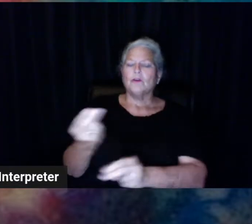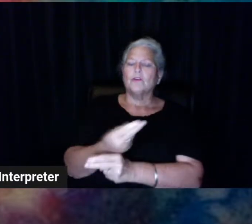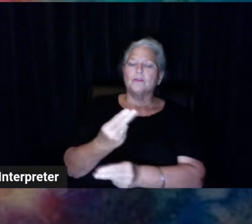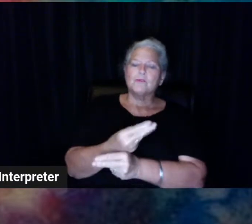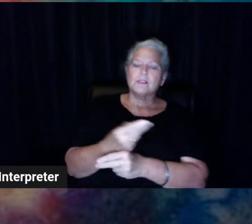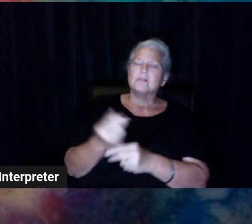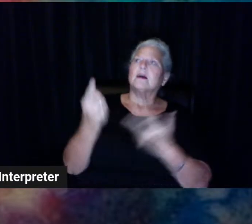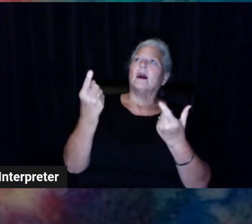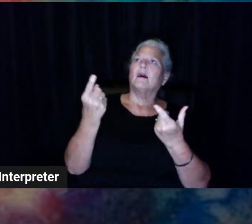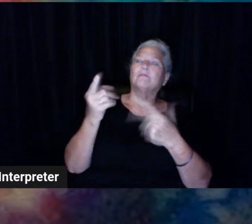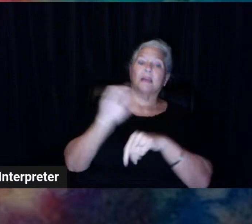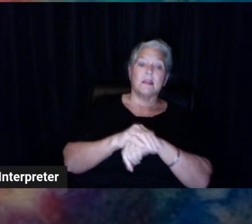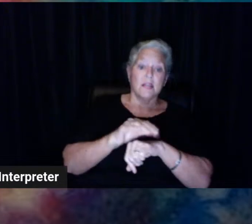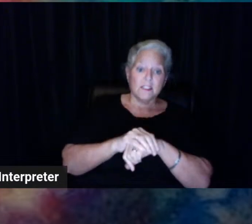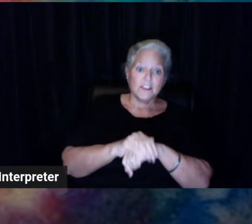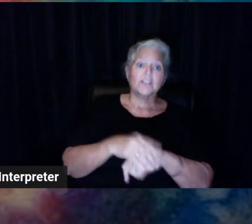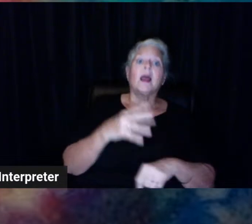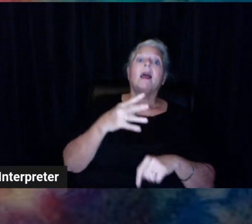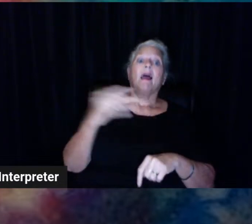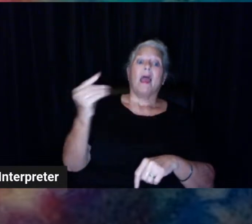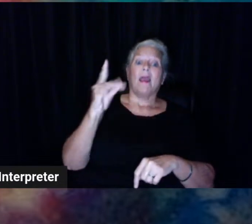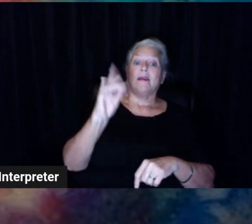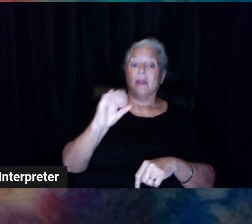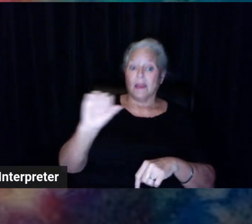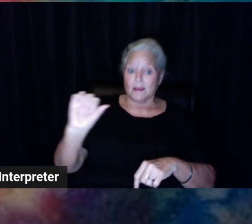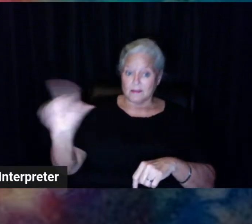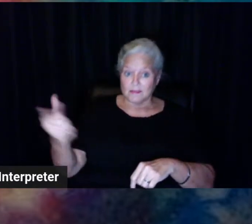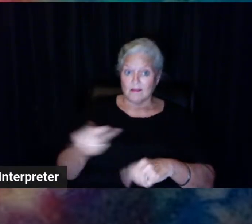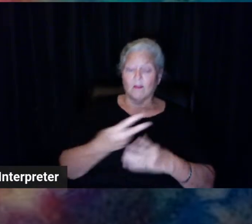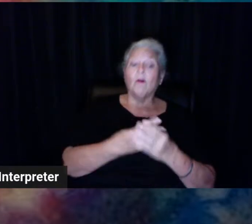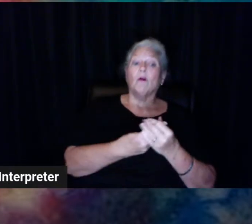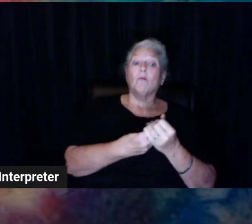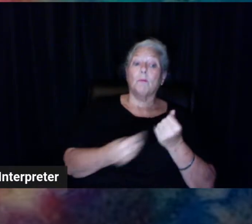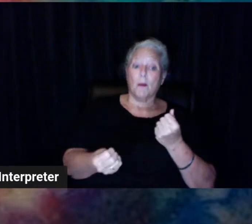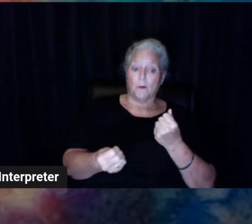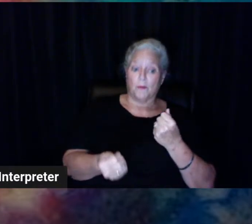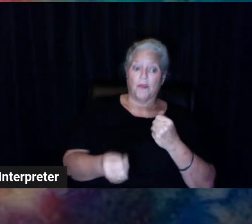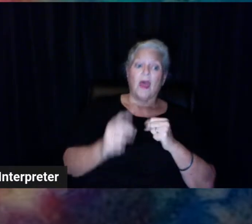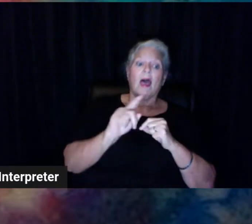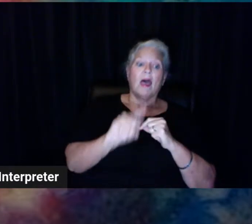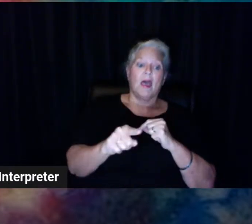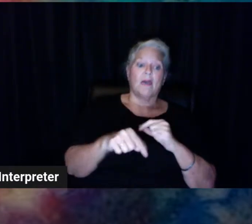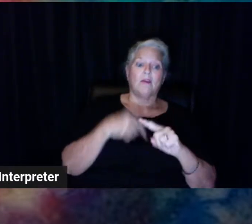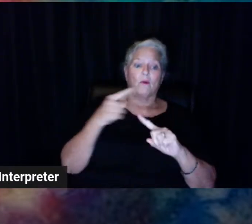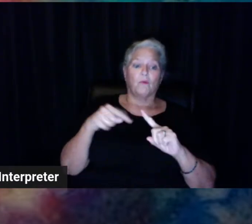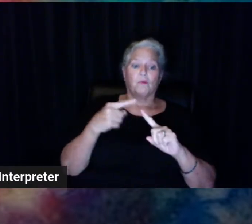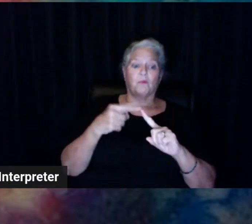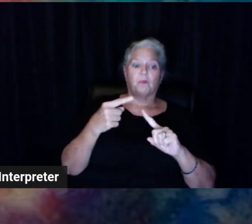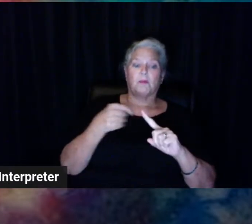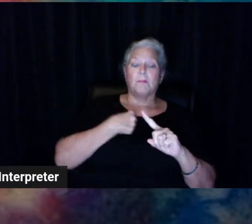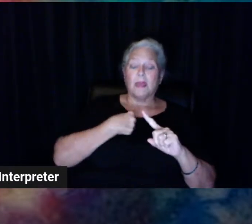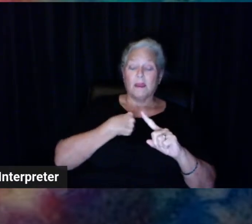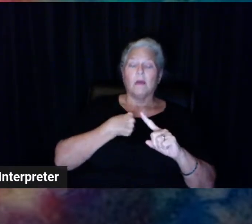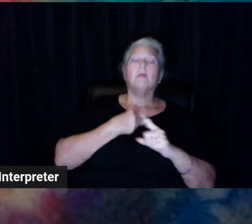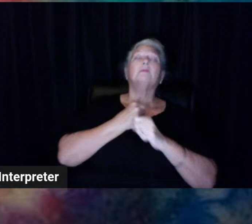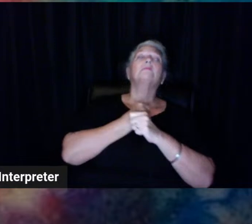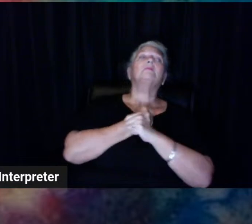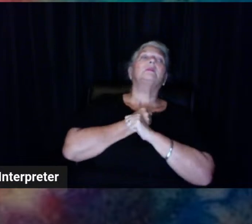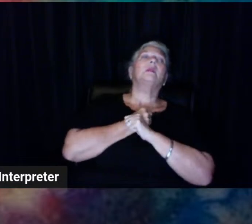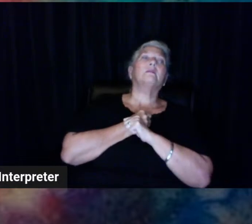strong use of English and ASL both. And